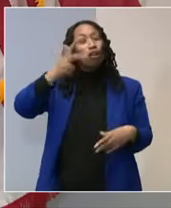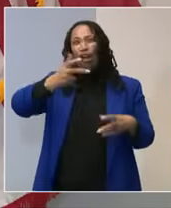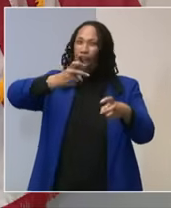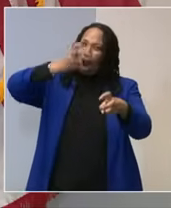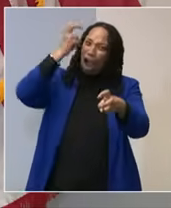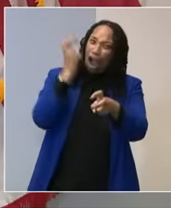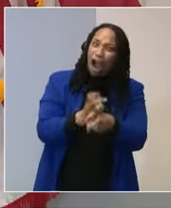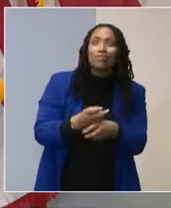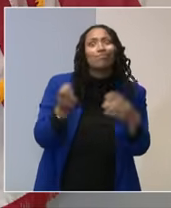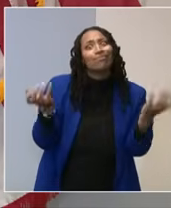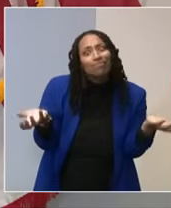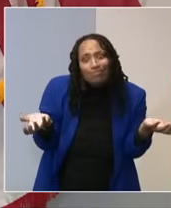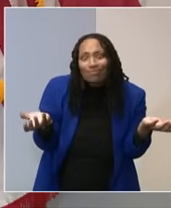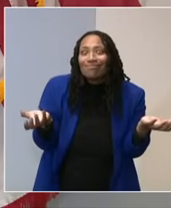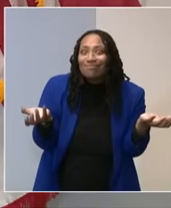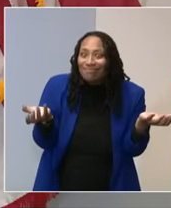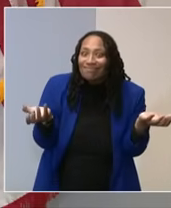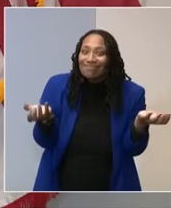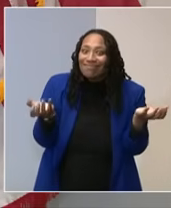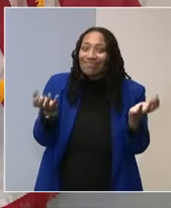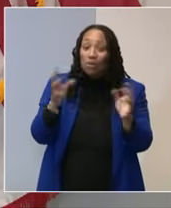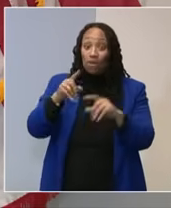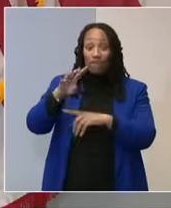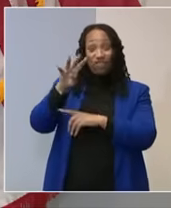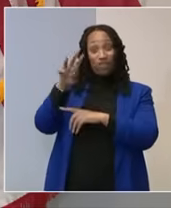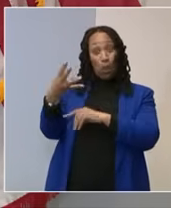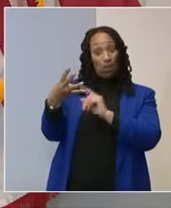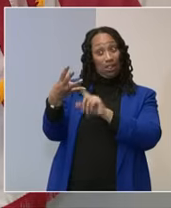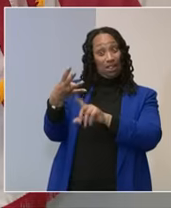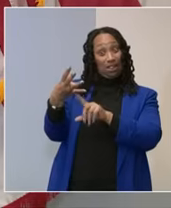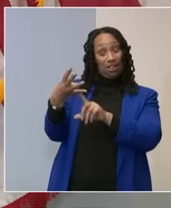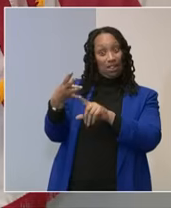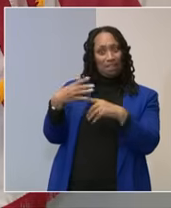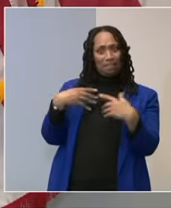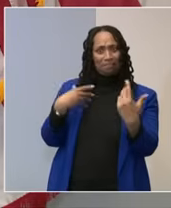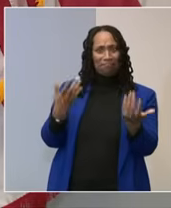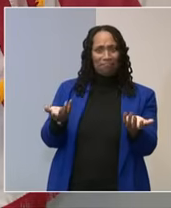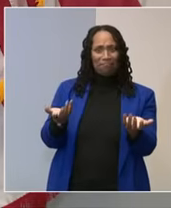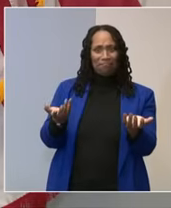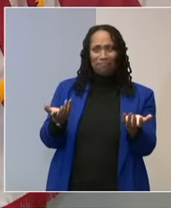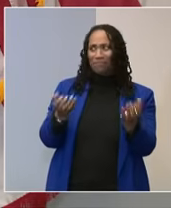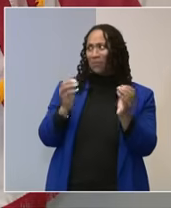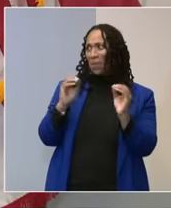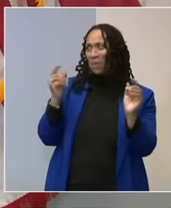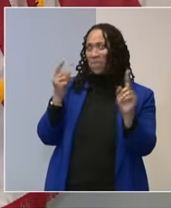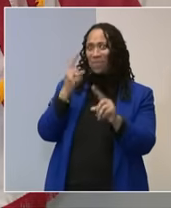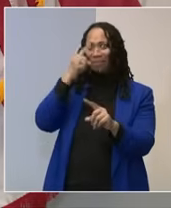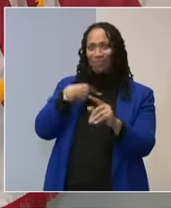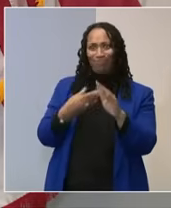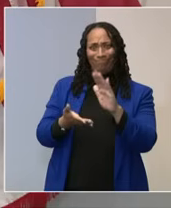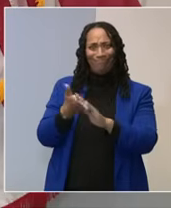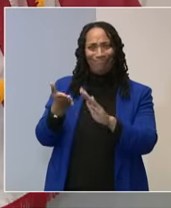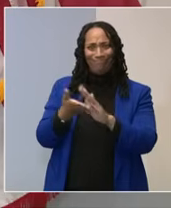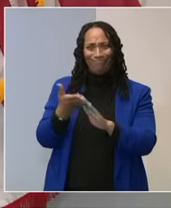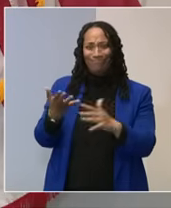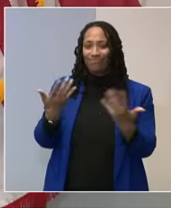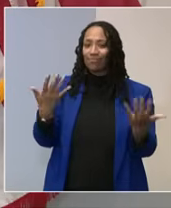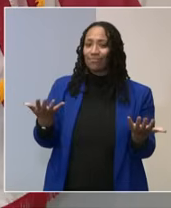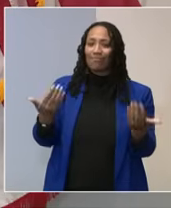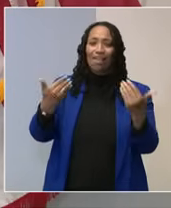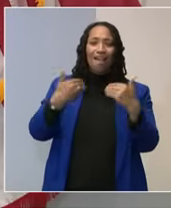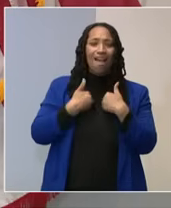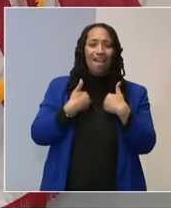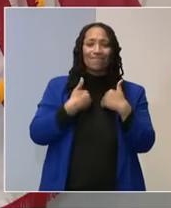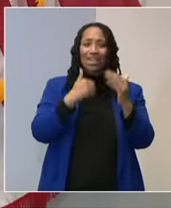in some ways, a fourth term is kind of gratuitous to me. That we set out a big agenda, we delivered on